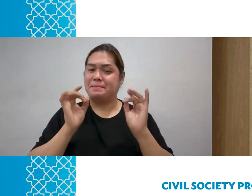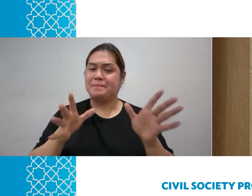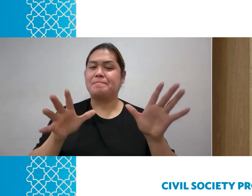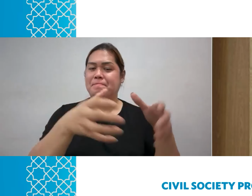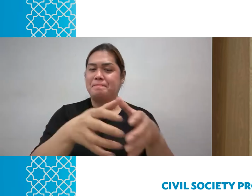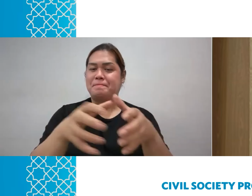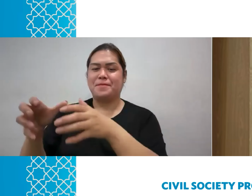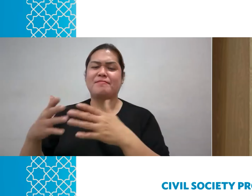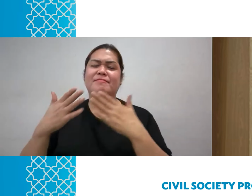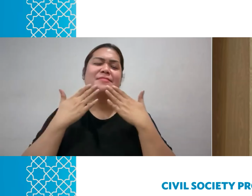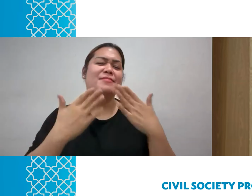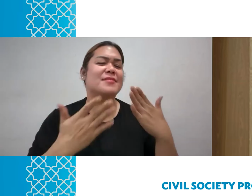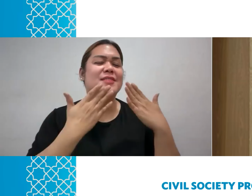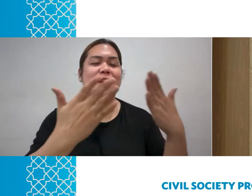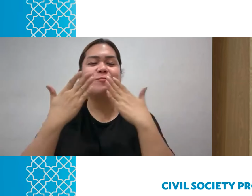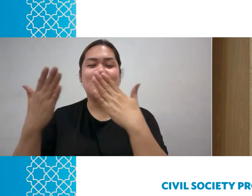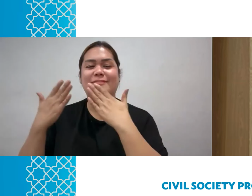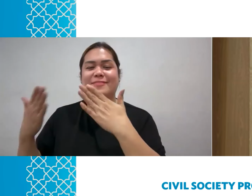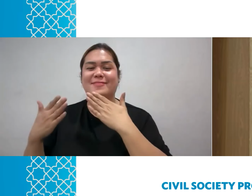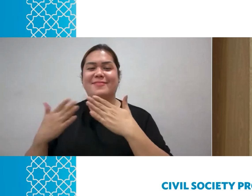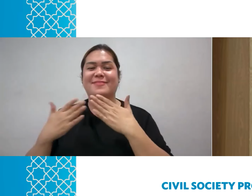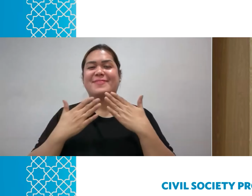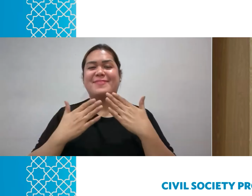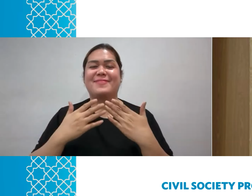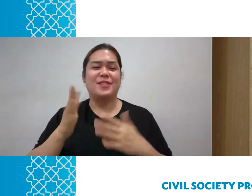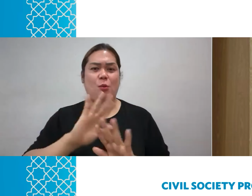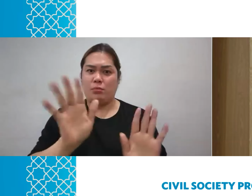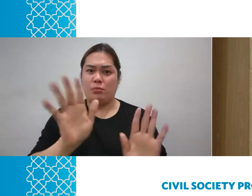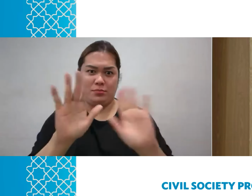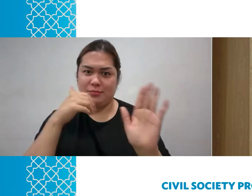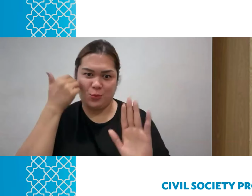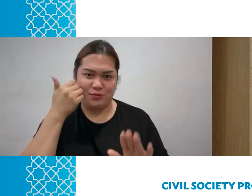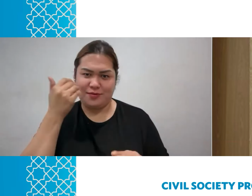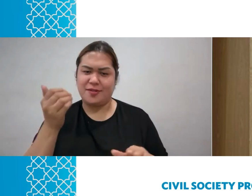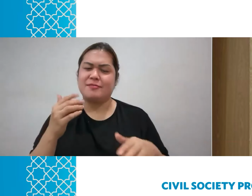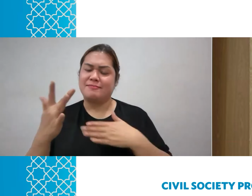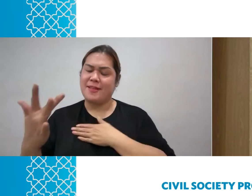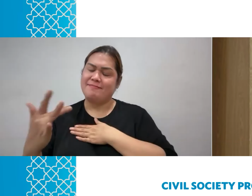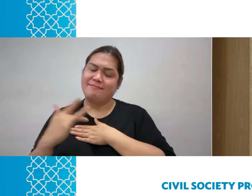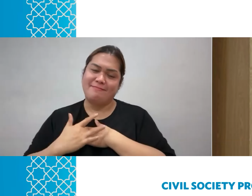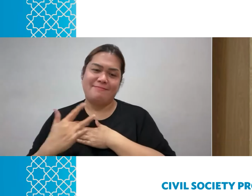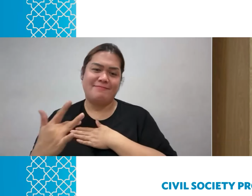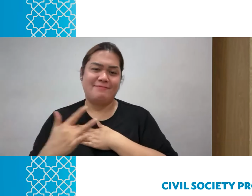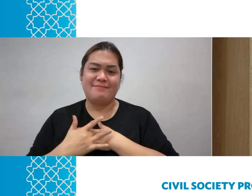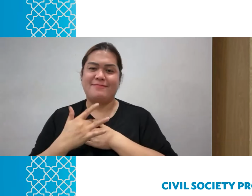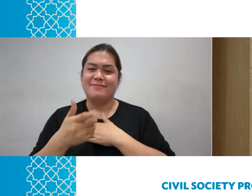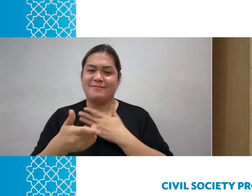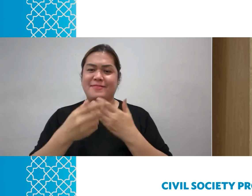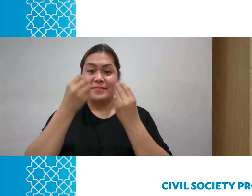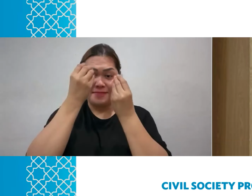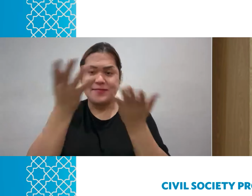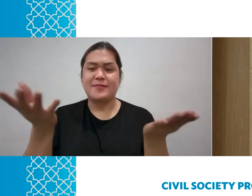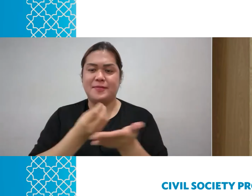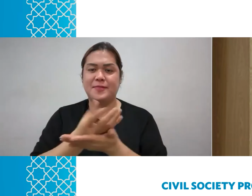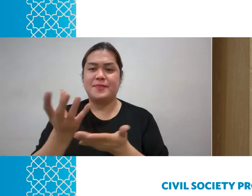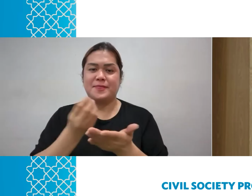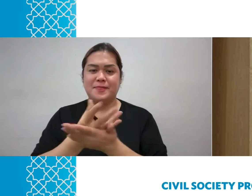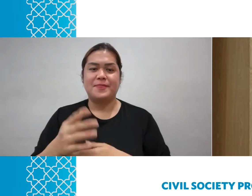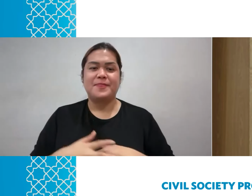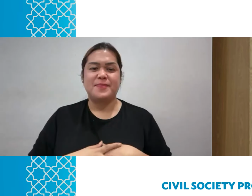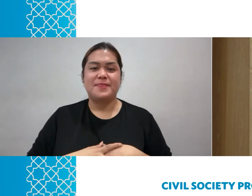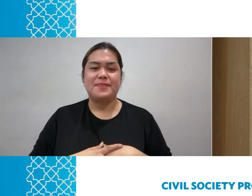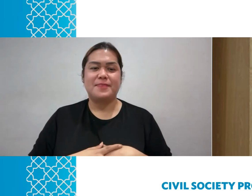don't be shy to keep in touch with us. I will share our contact information on screen if the slide will change. We will